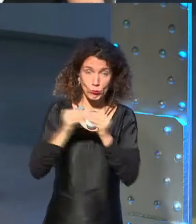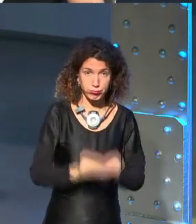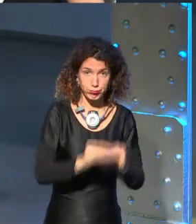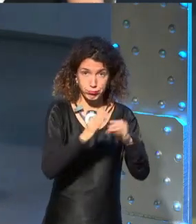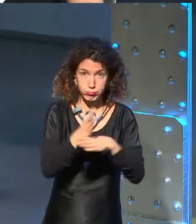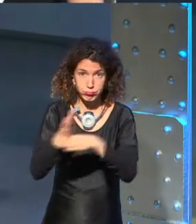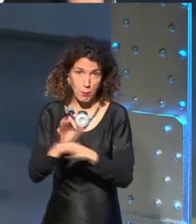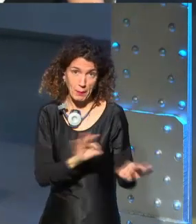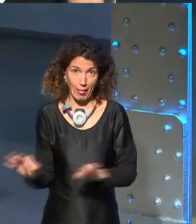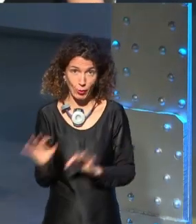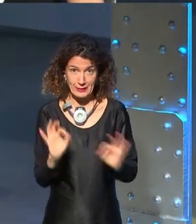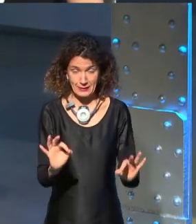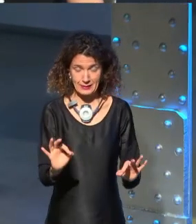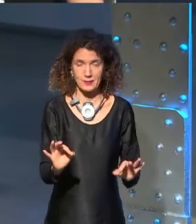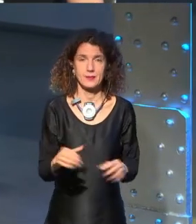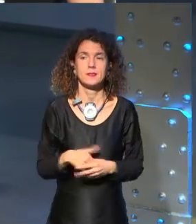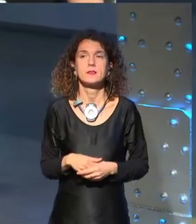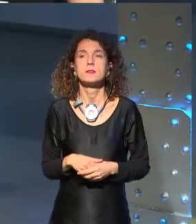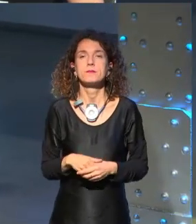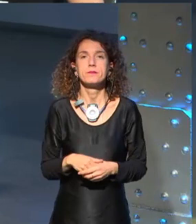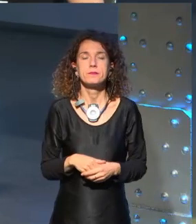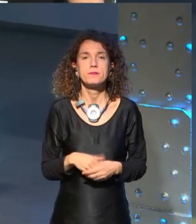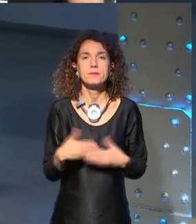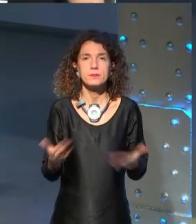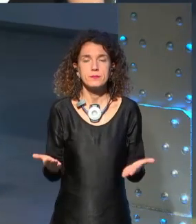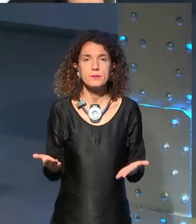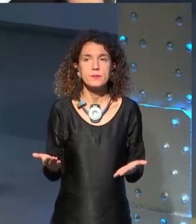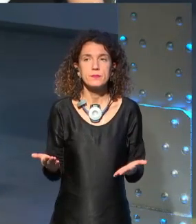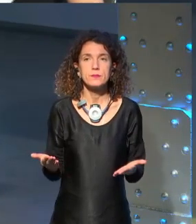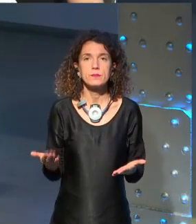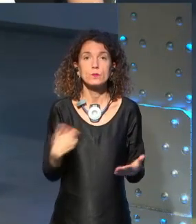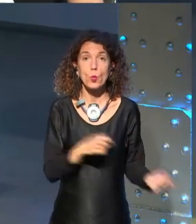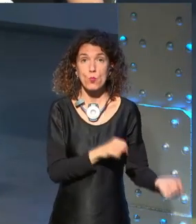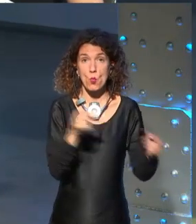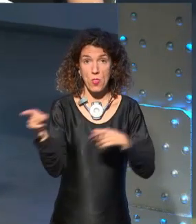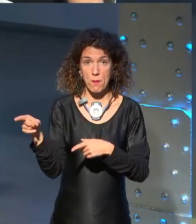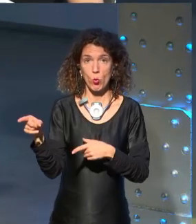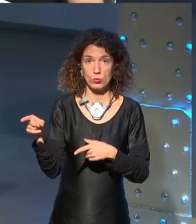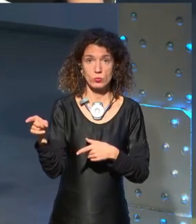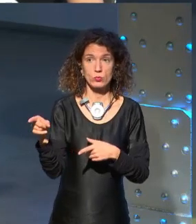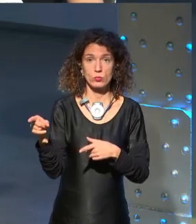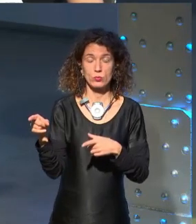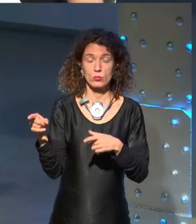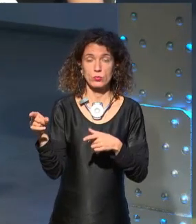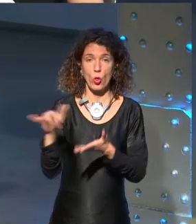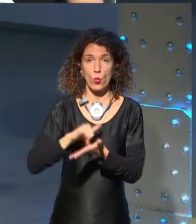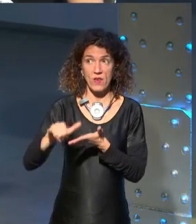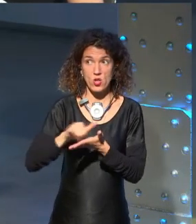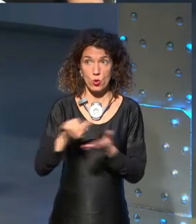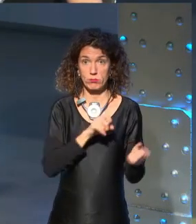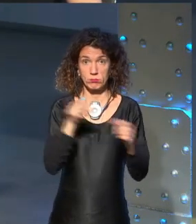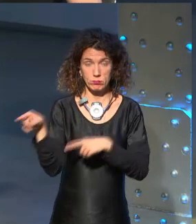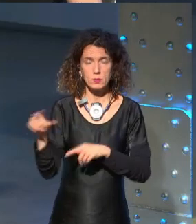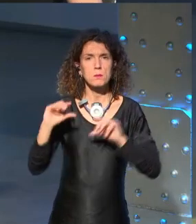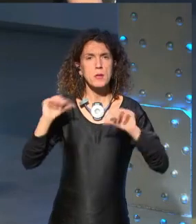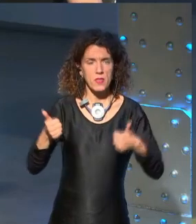When we moved from the city up to the Catskill Mountains in upstate New York, I started